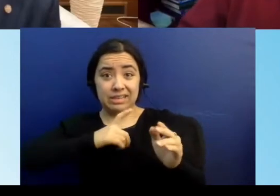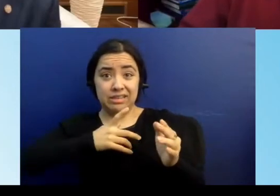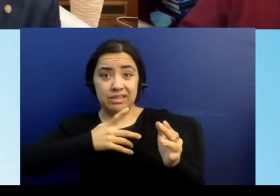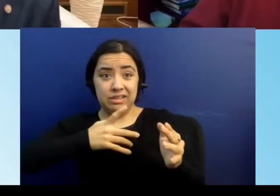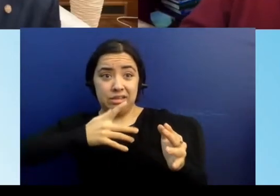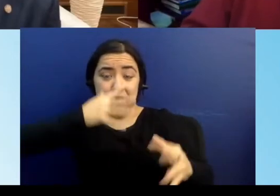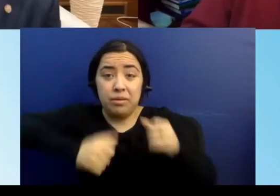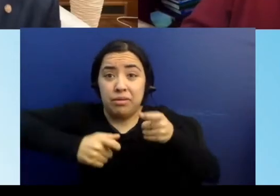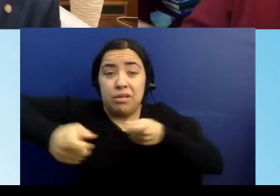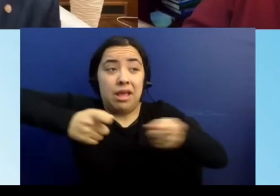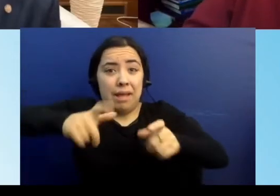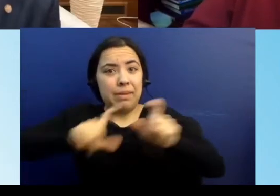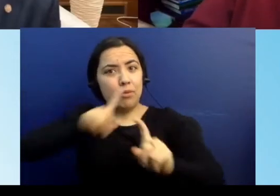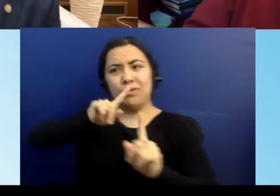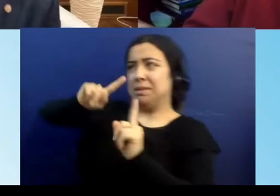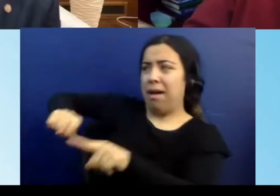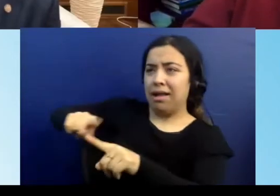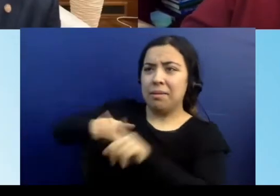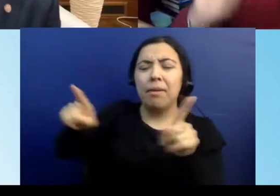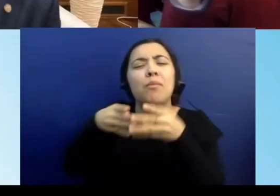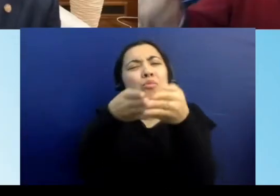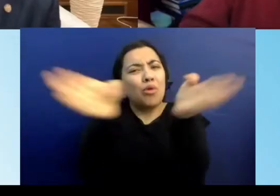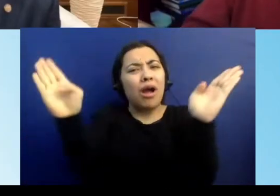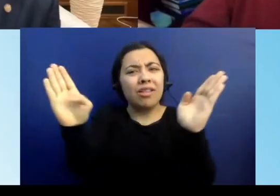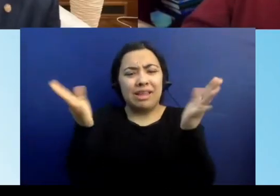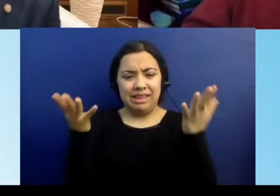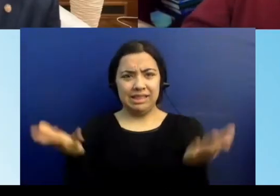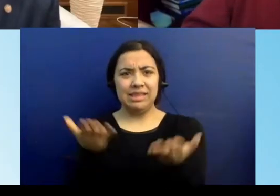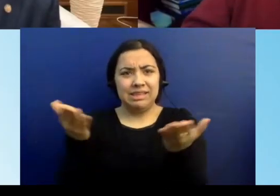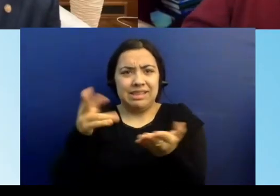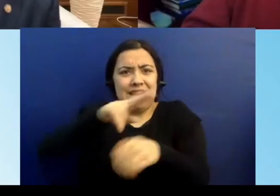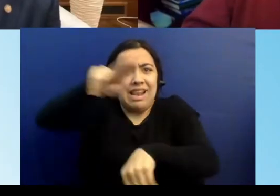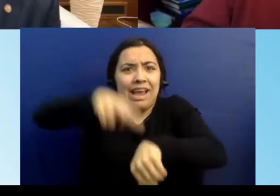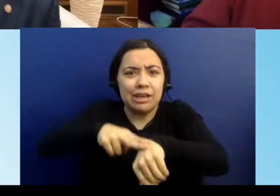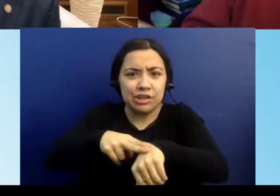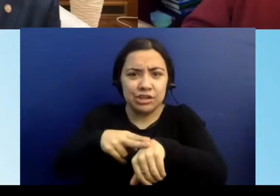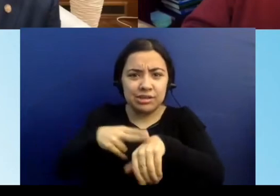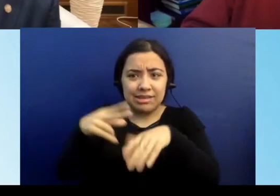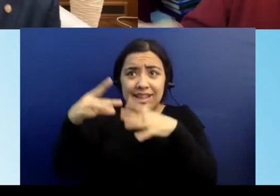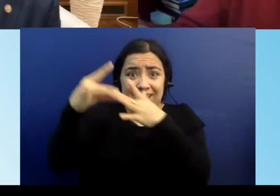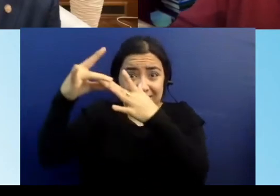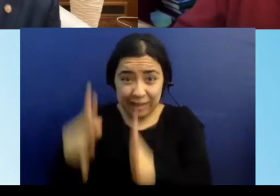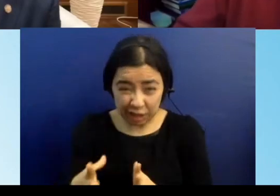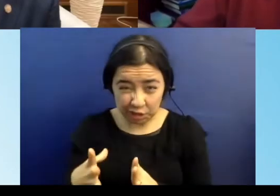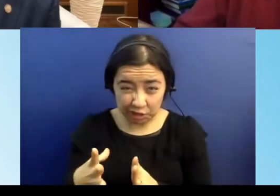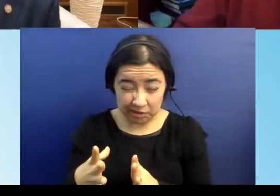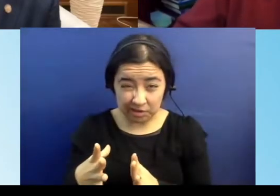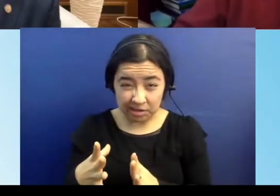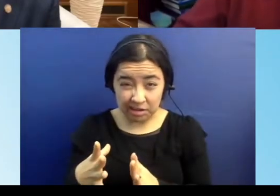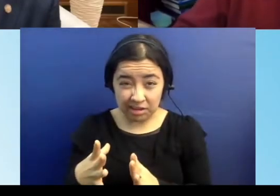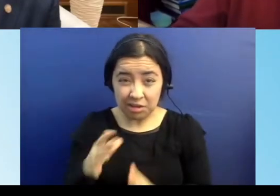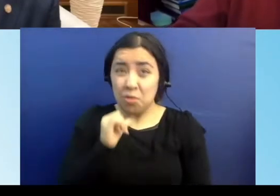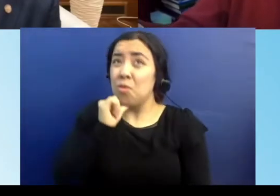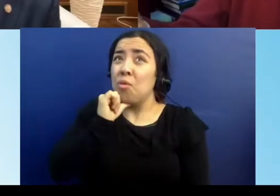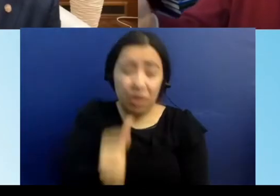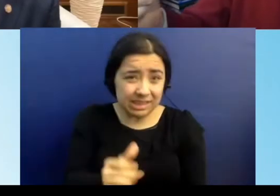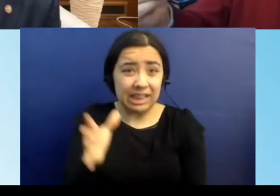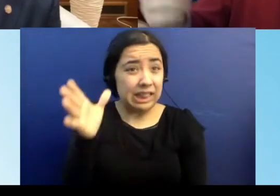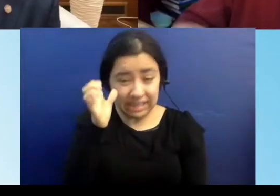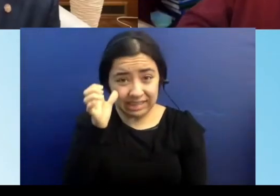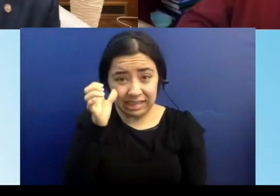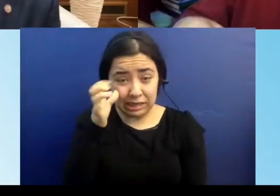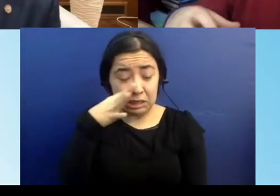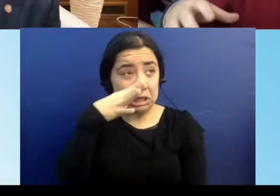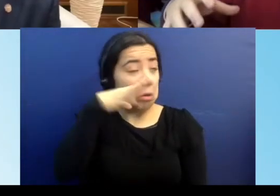broader context of a nation and a leader that wasn't listening.